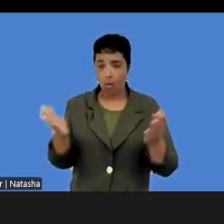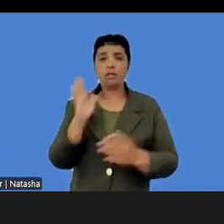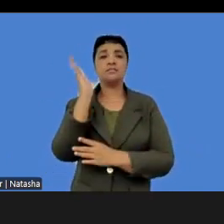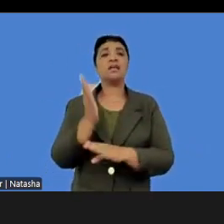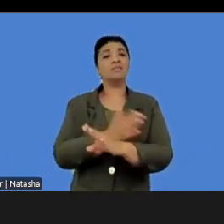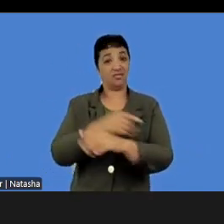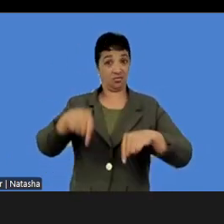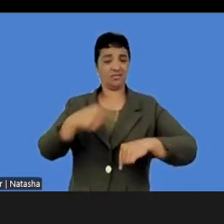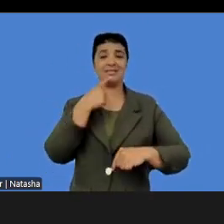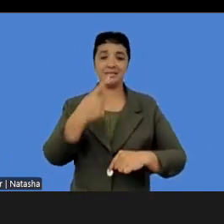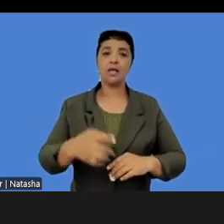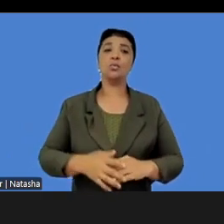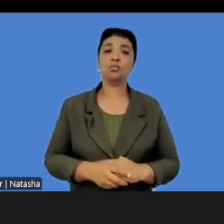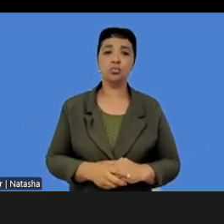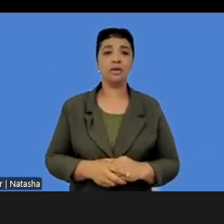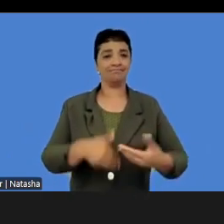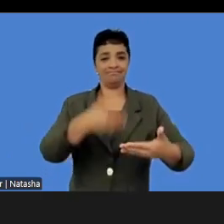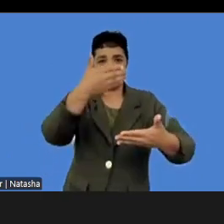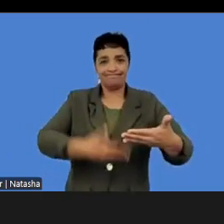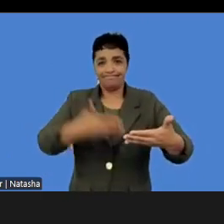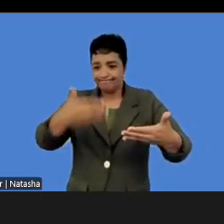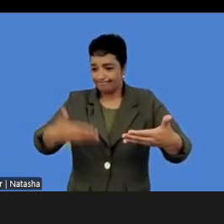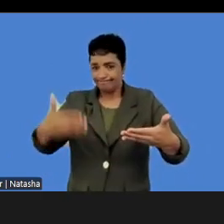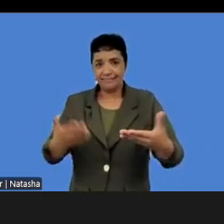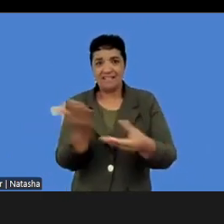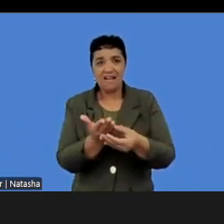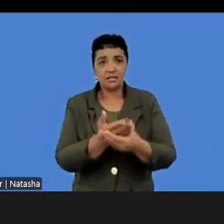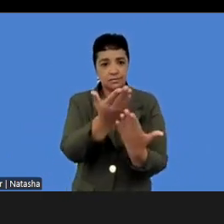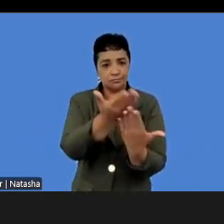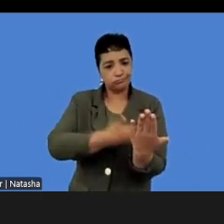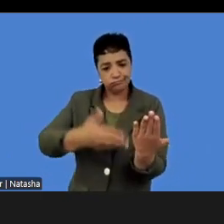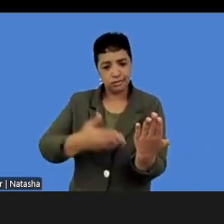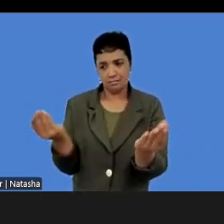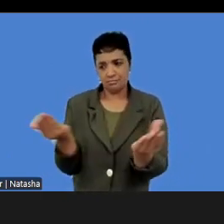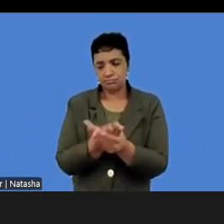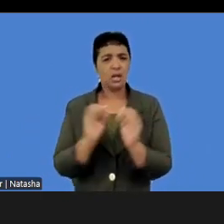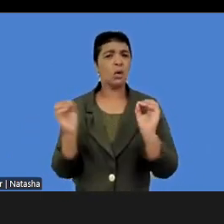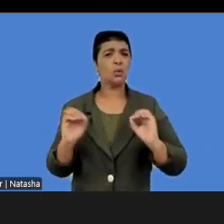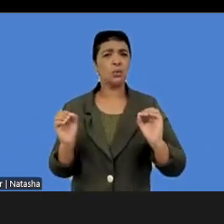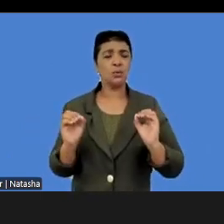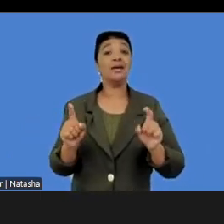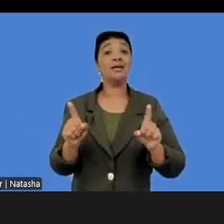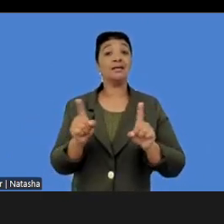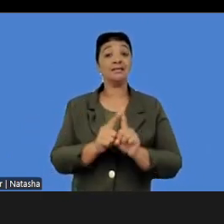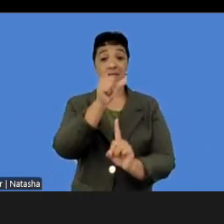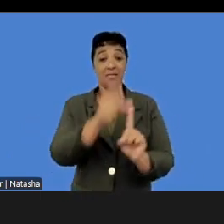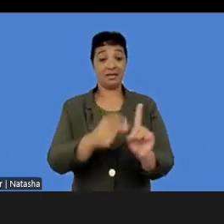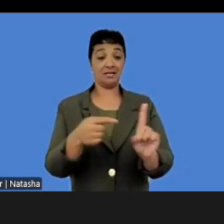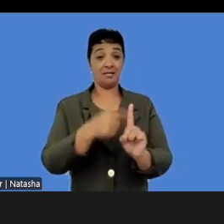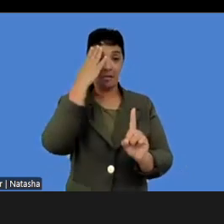that the lack of a paper trail. And with these patients, due to their lack of documentation, lack